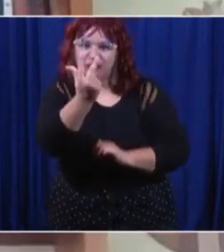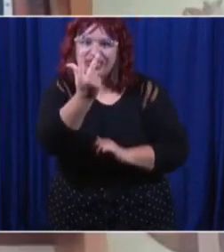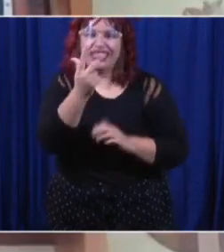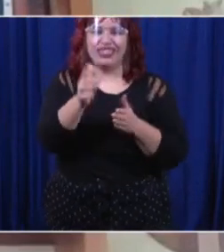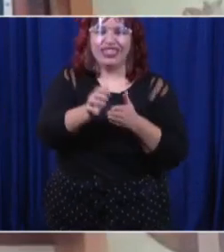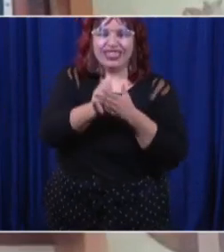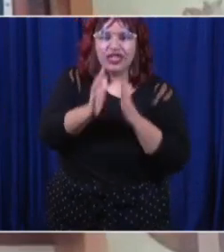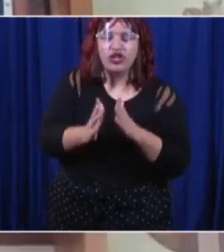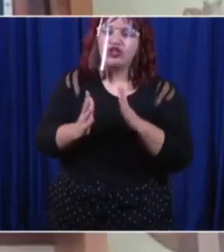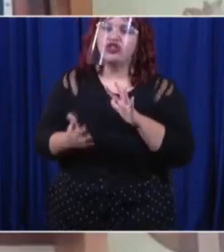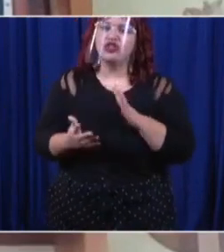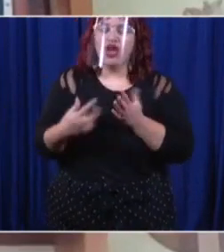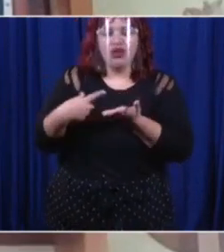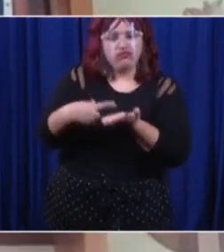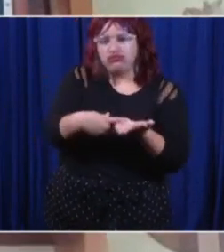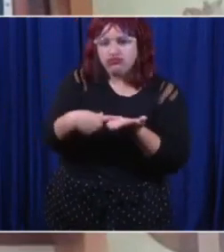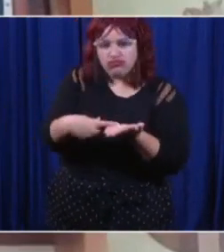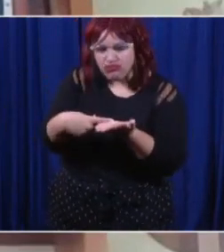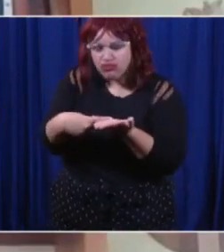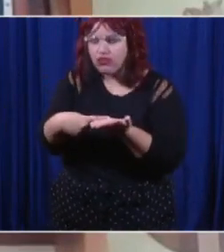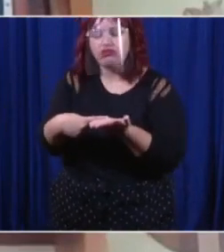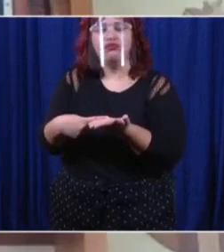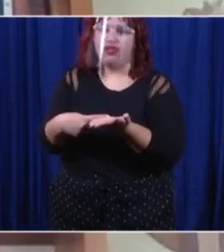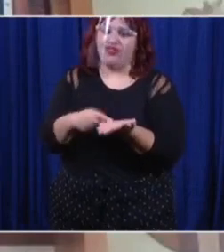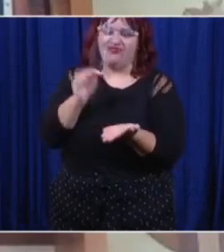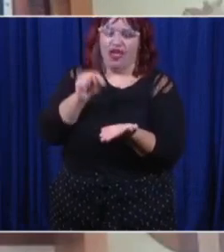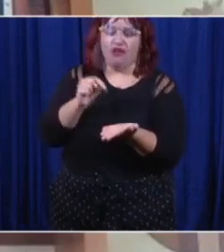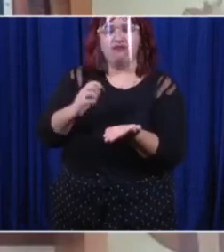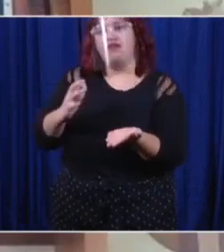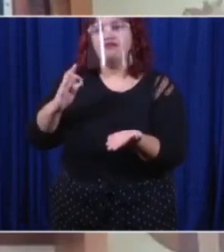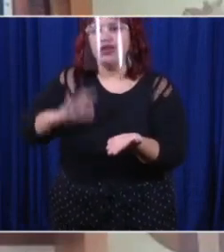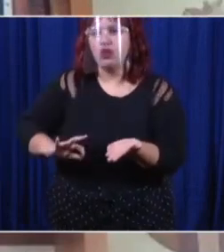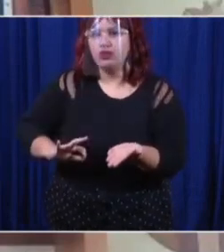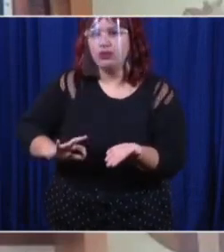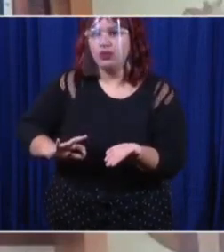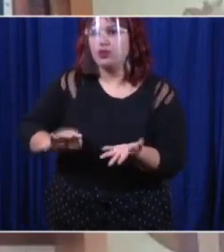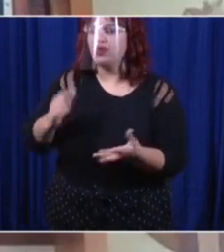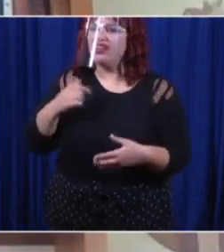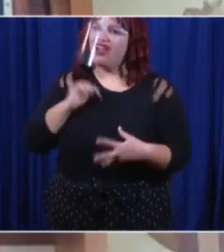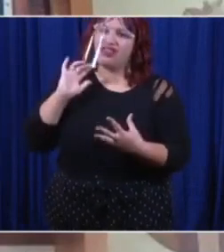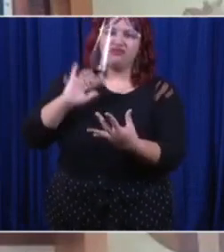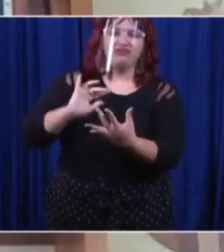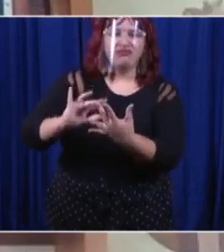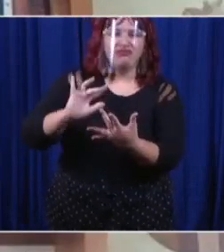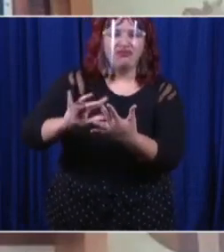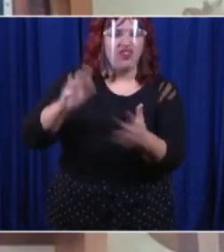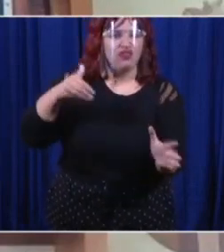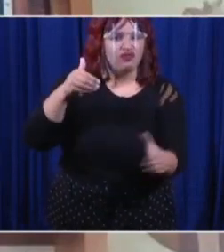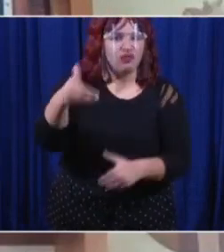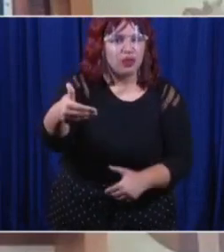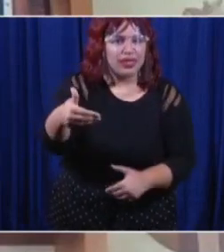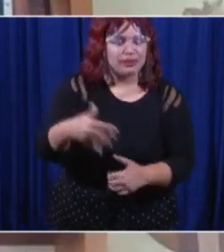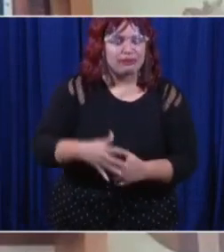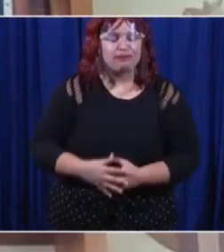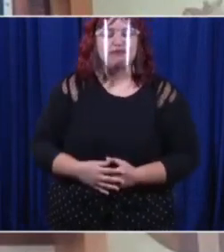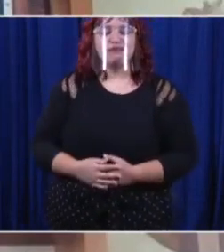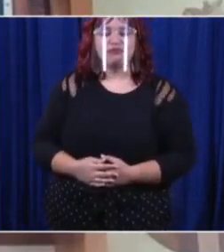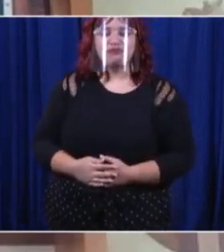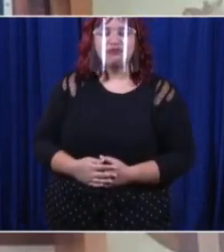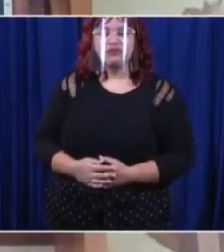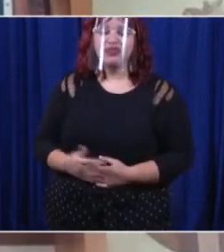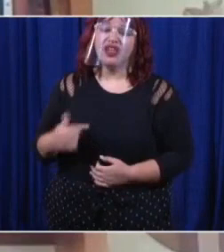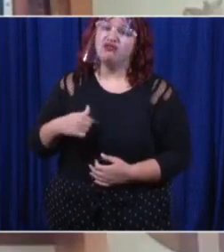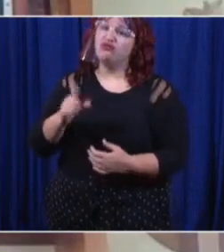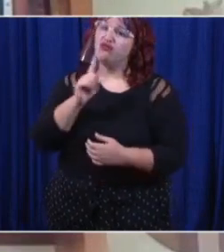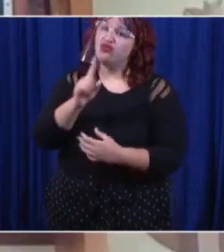valuable to us. And I talk with them very, very frequently. I'm grateful to all